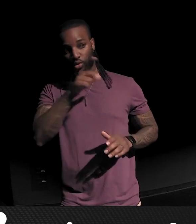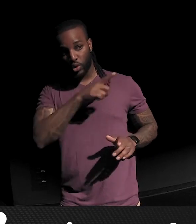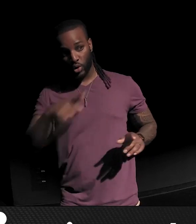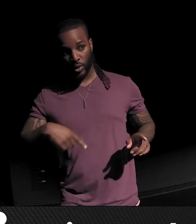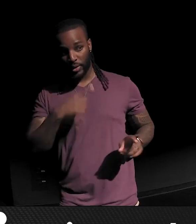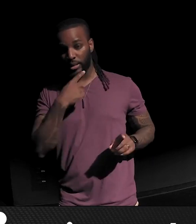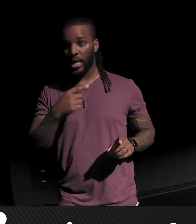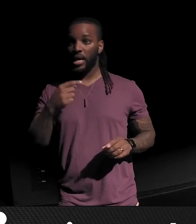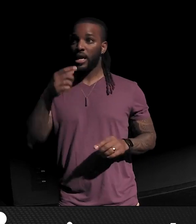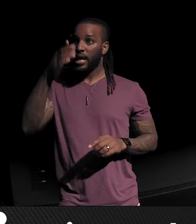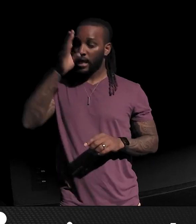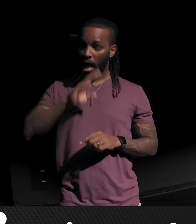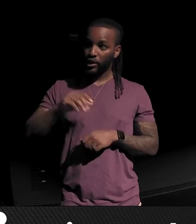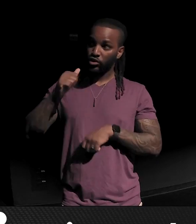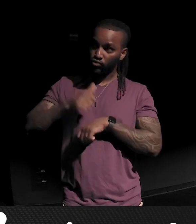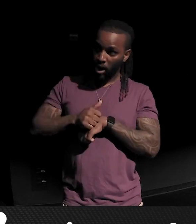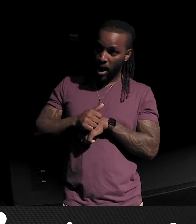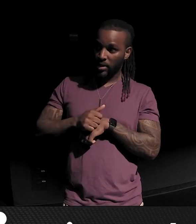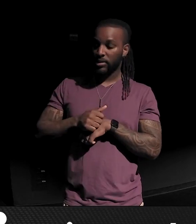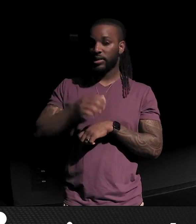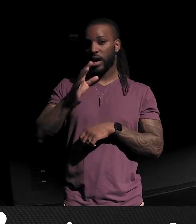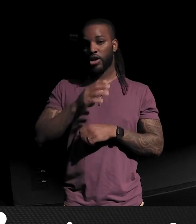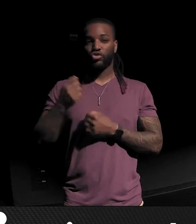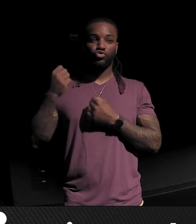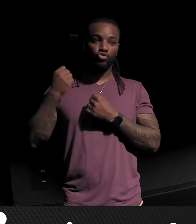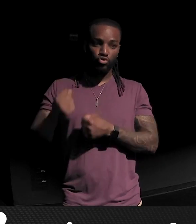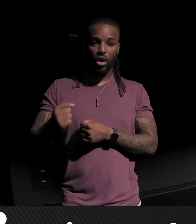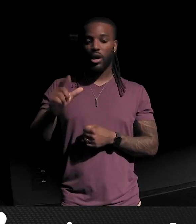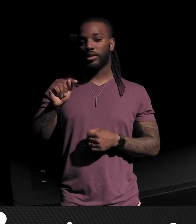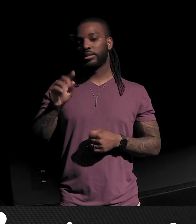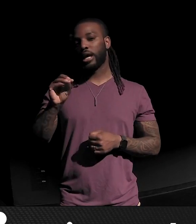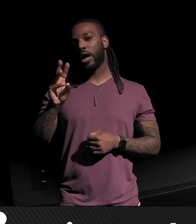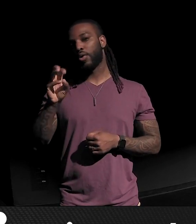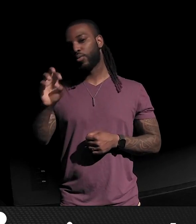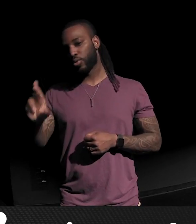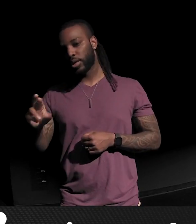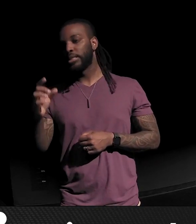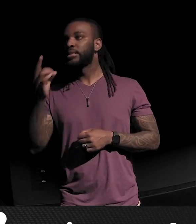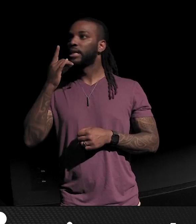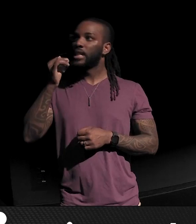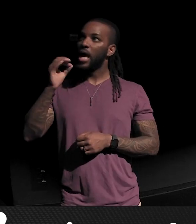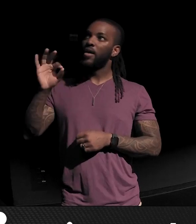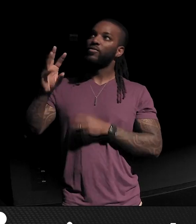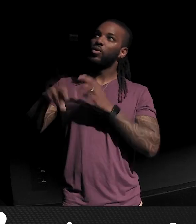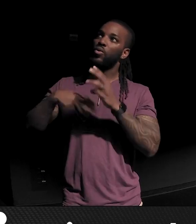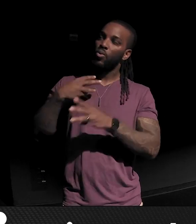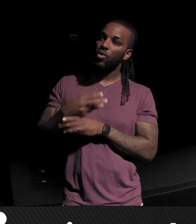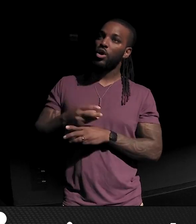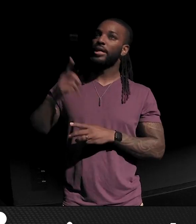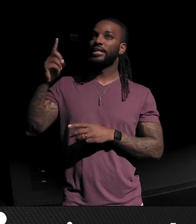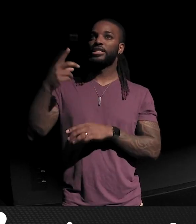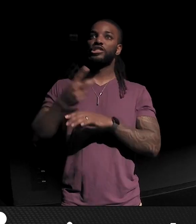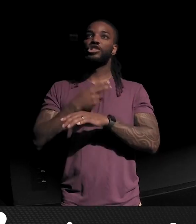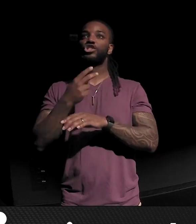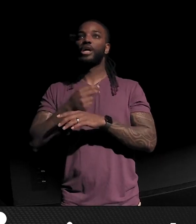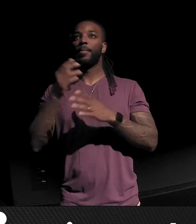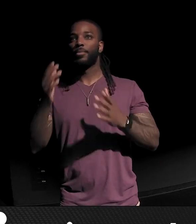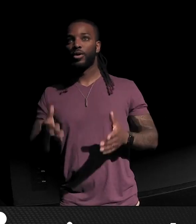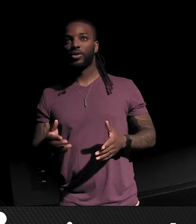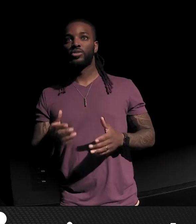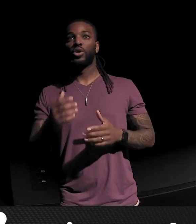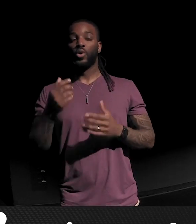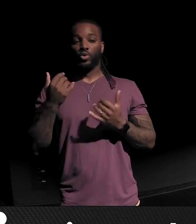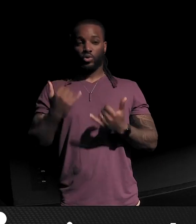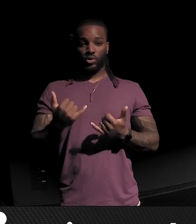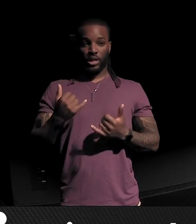a rock. God is a strong tower. He's the light of the world. He is the shepherd. And so today I'm